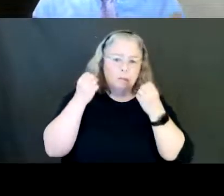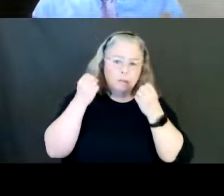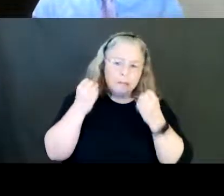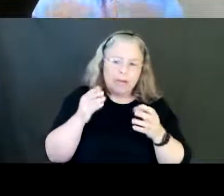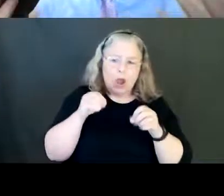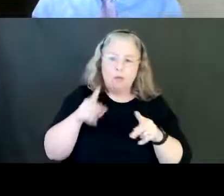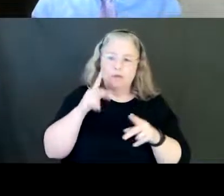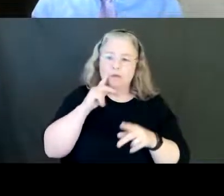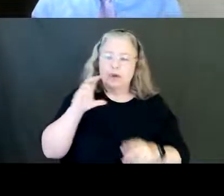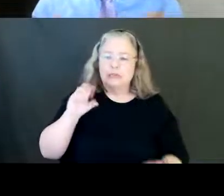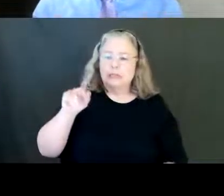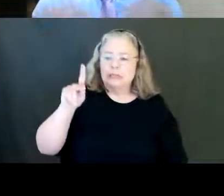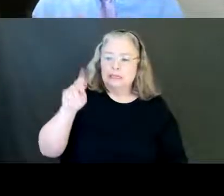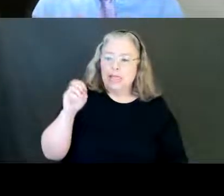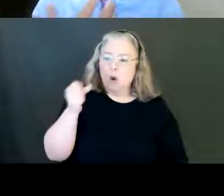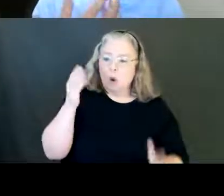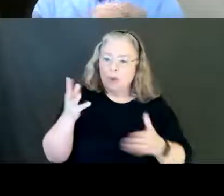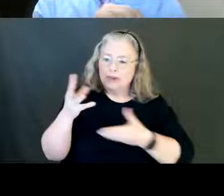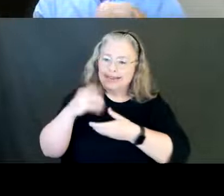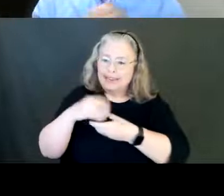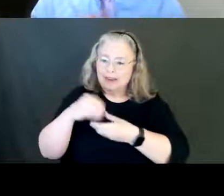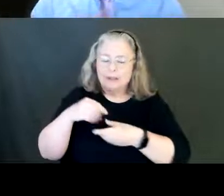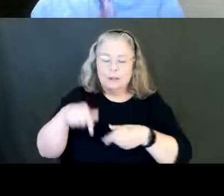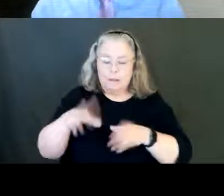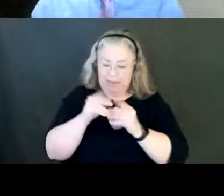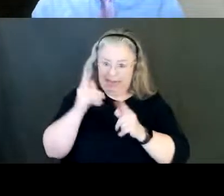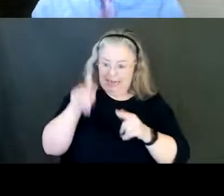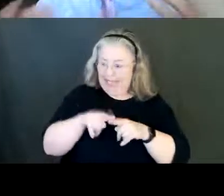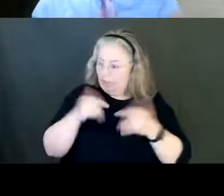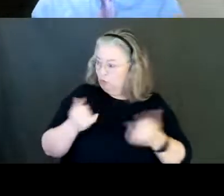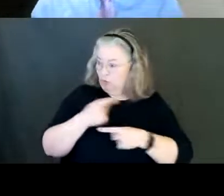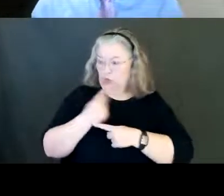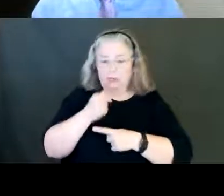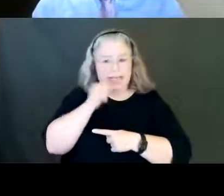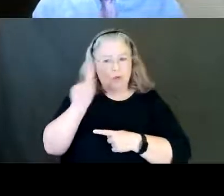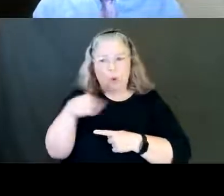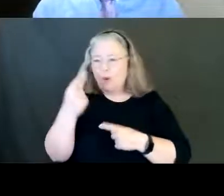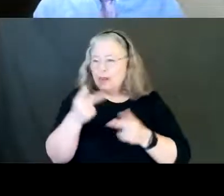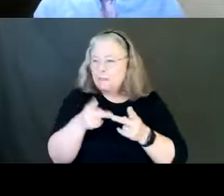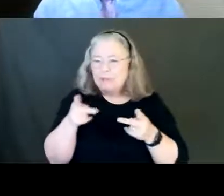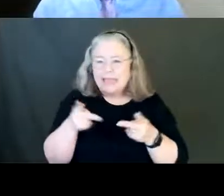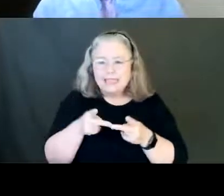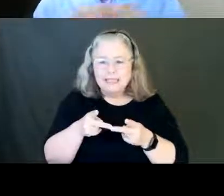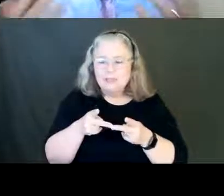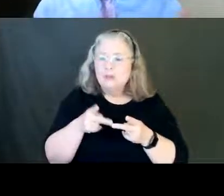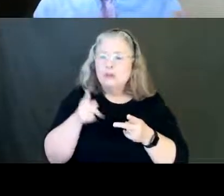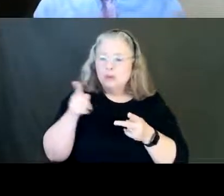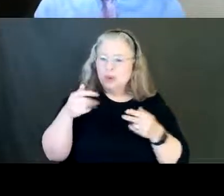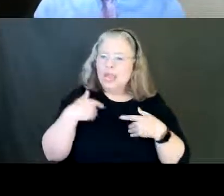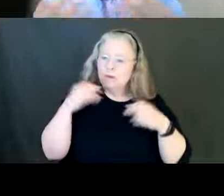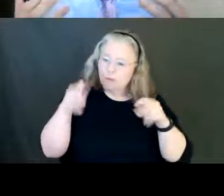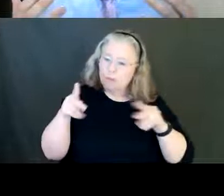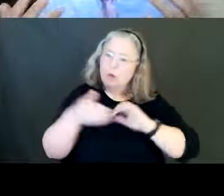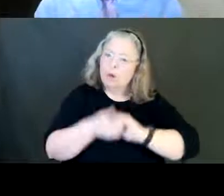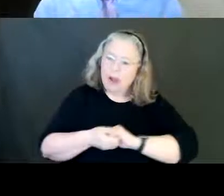engagement. A meeting like this is not the only place that there's an opportunity to collaborate with